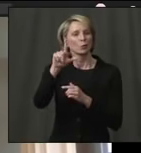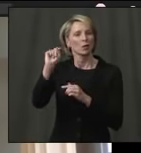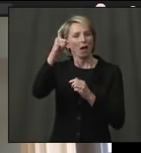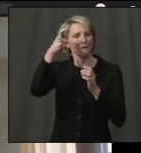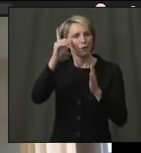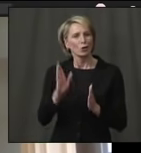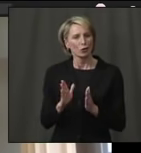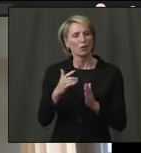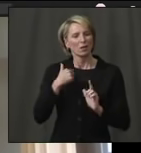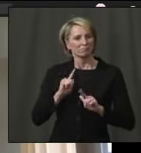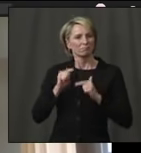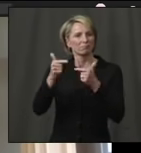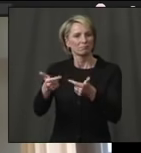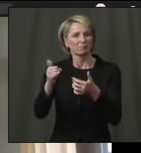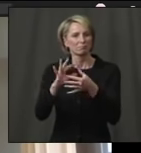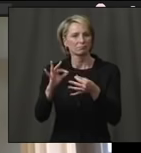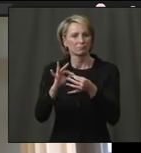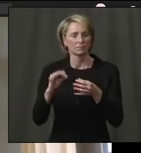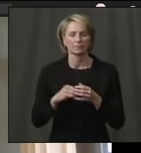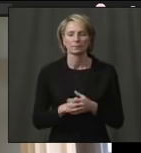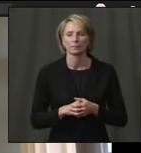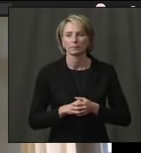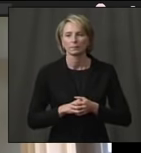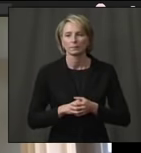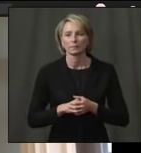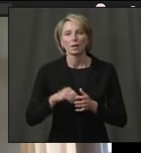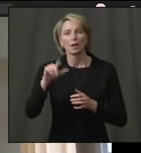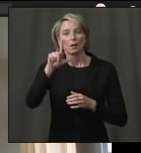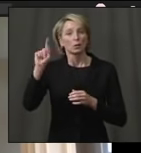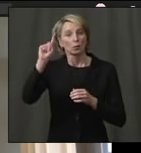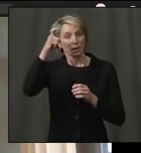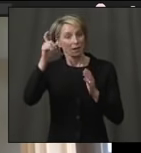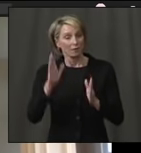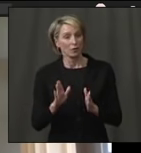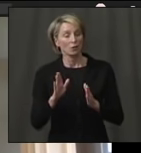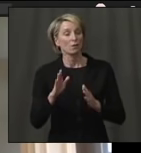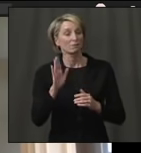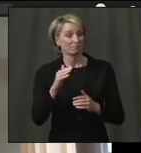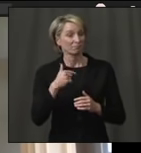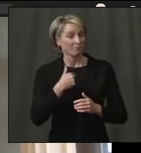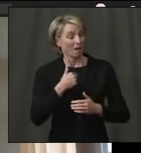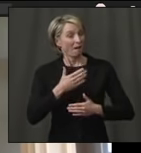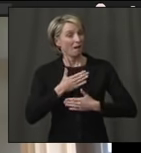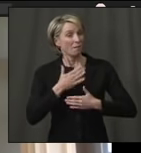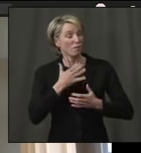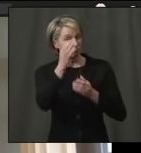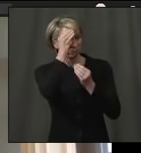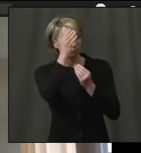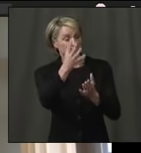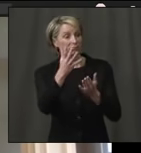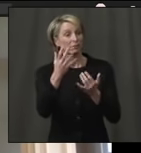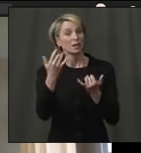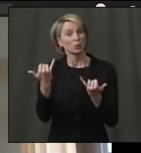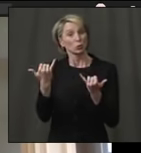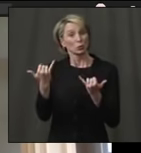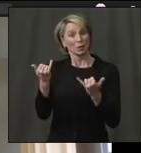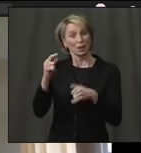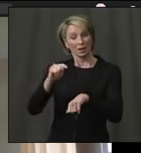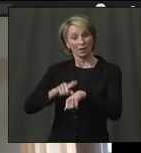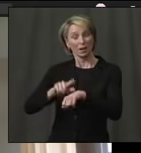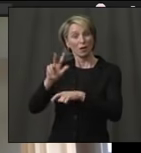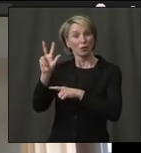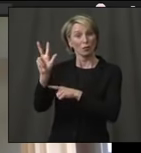I'm very happy to tell you that as of 3 o'clock this afternoon, the state of Connecticut had a